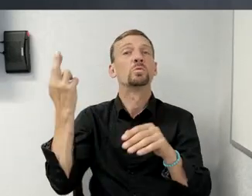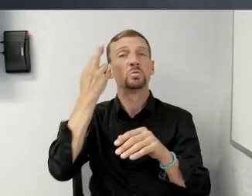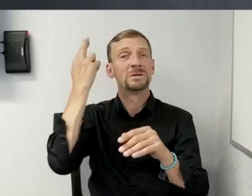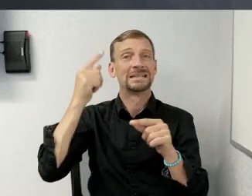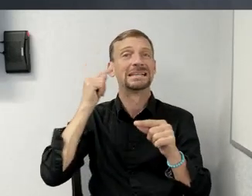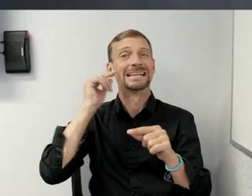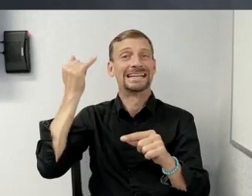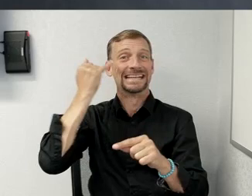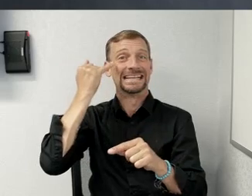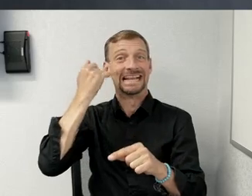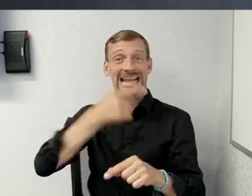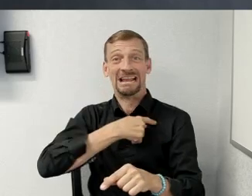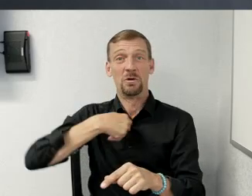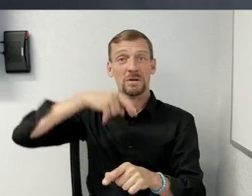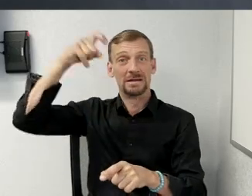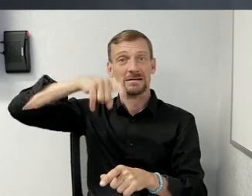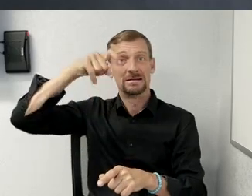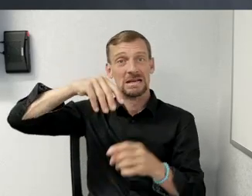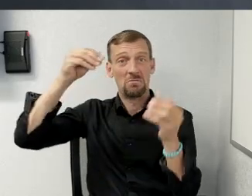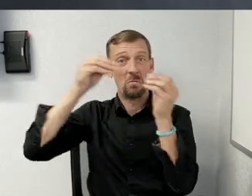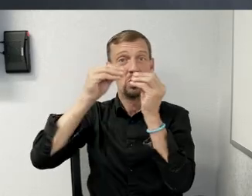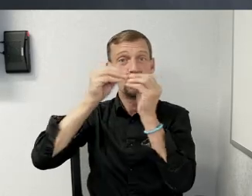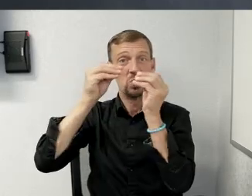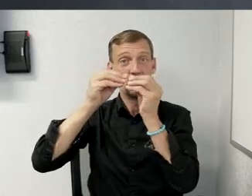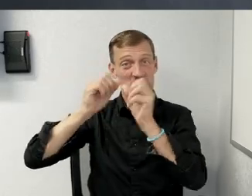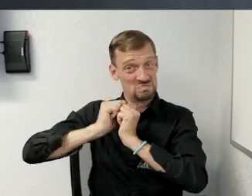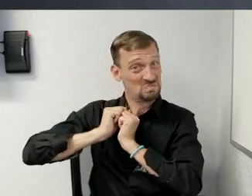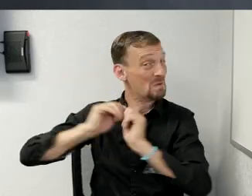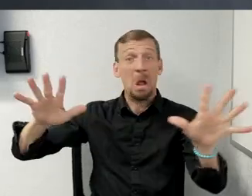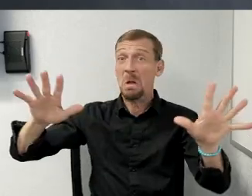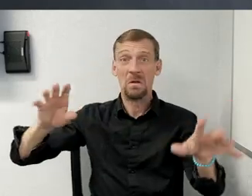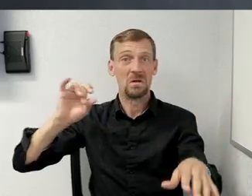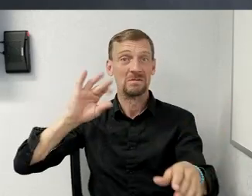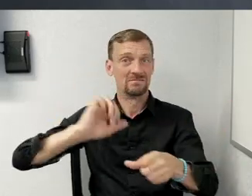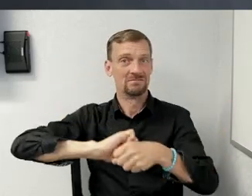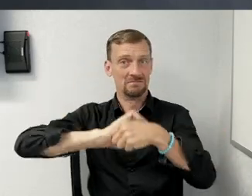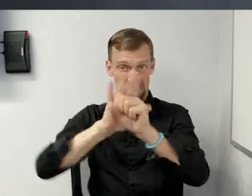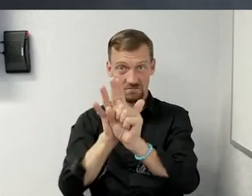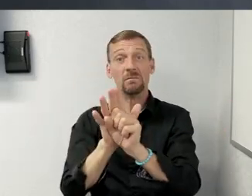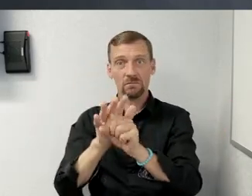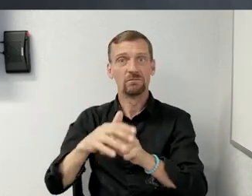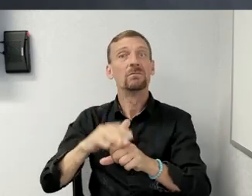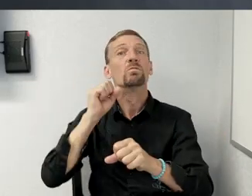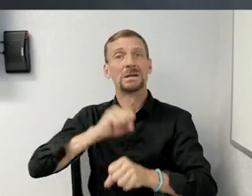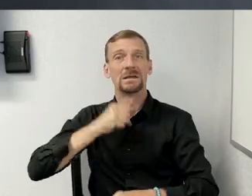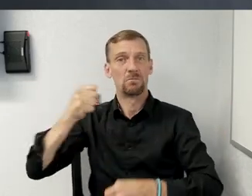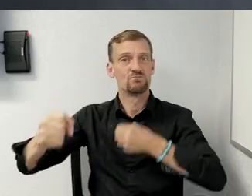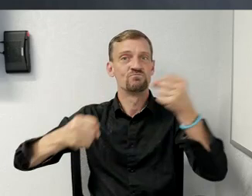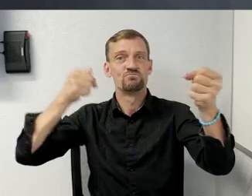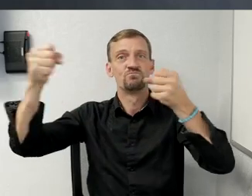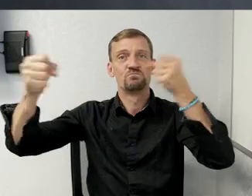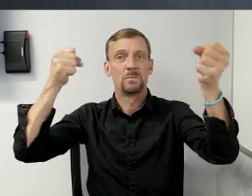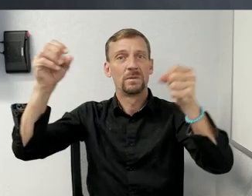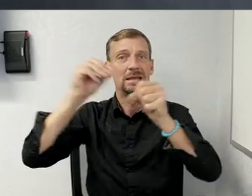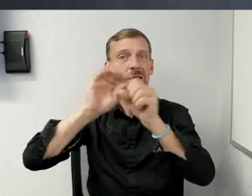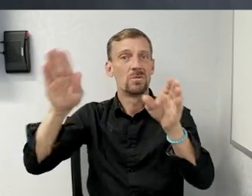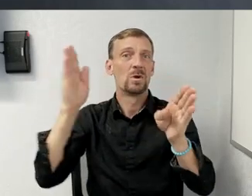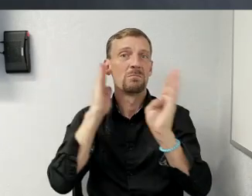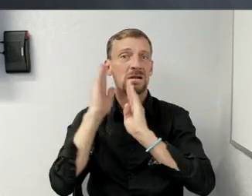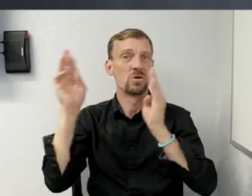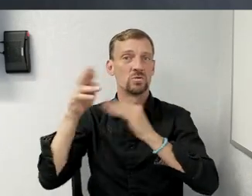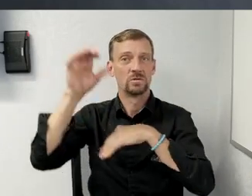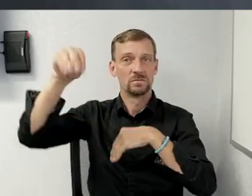in the event that we should experience a resurgence or a second wave of the virus.